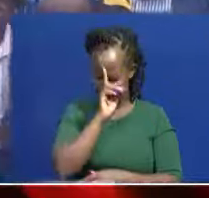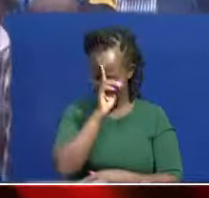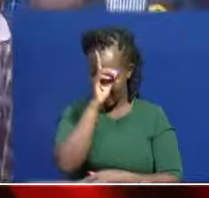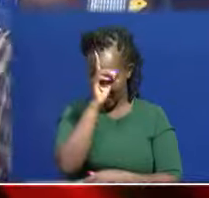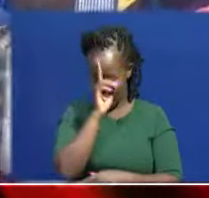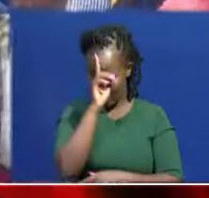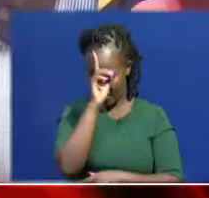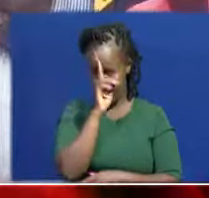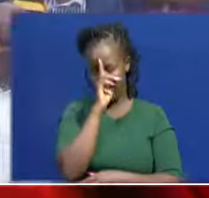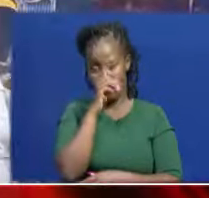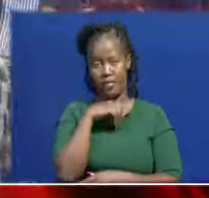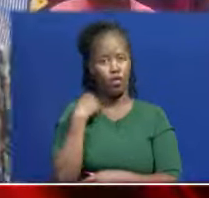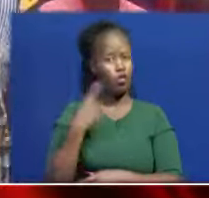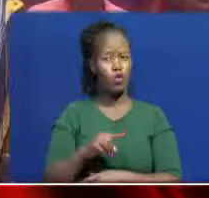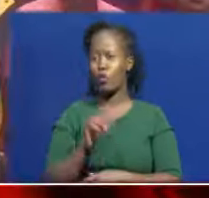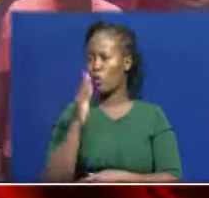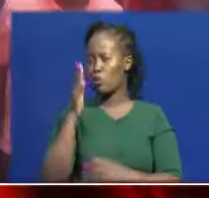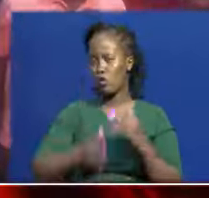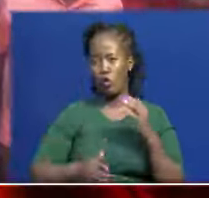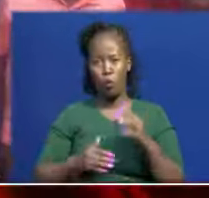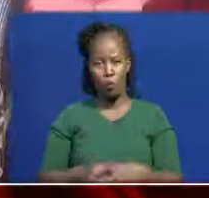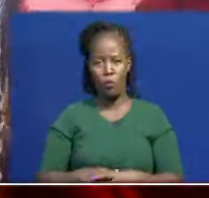business.